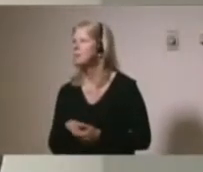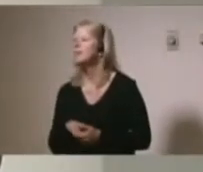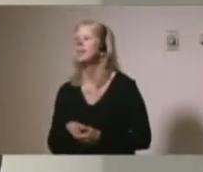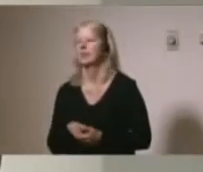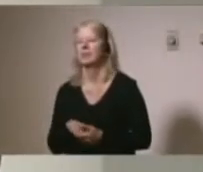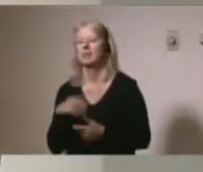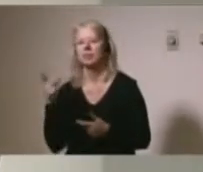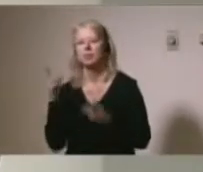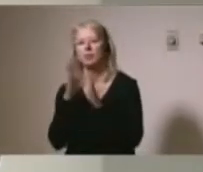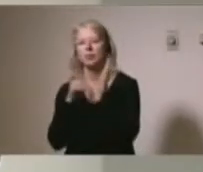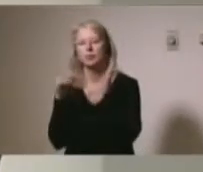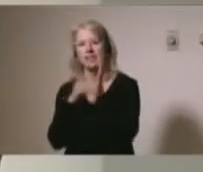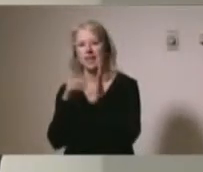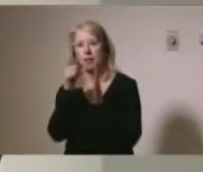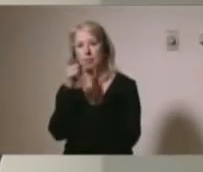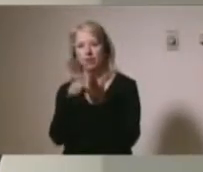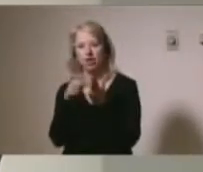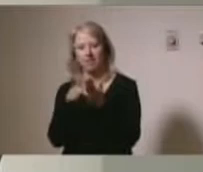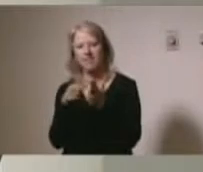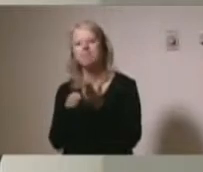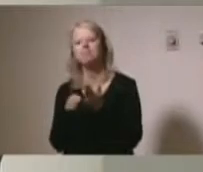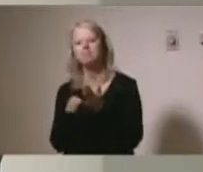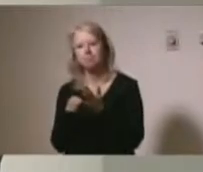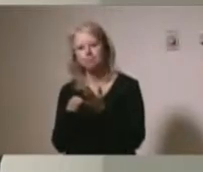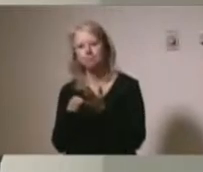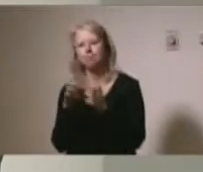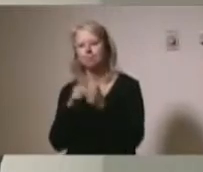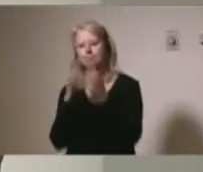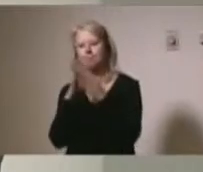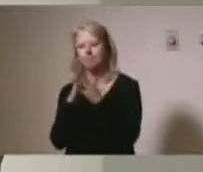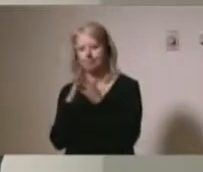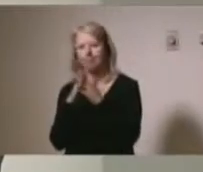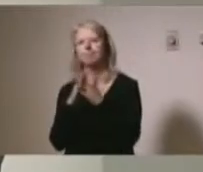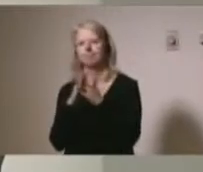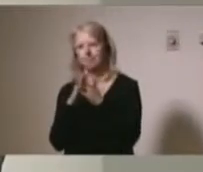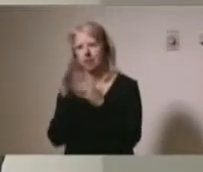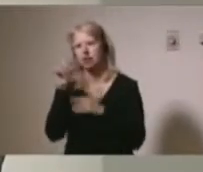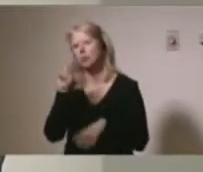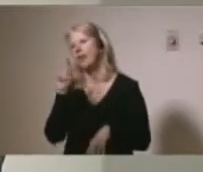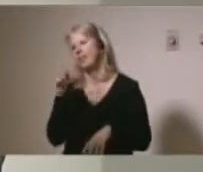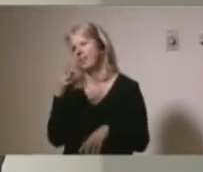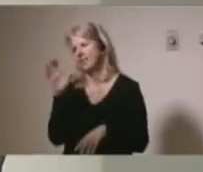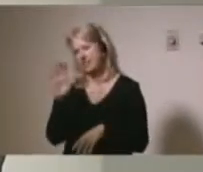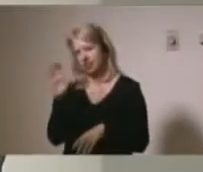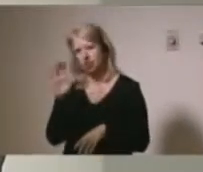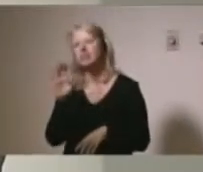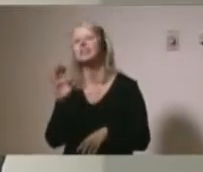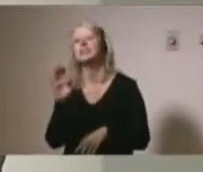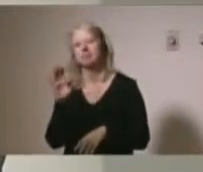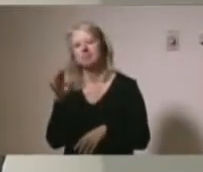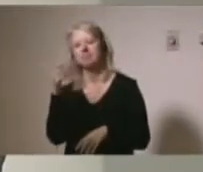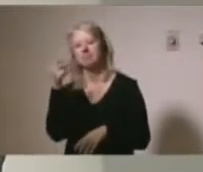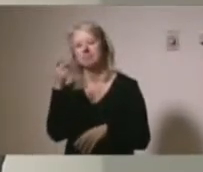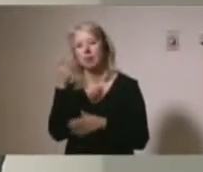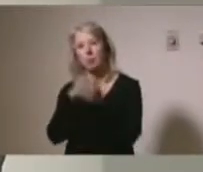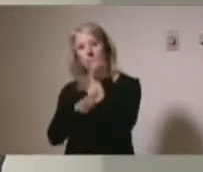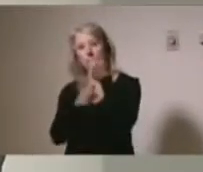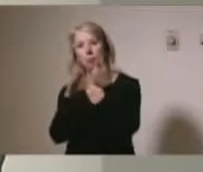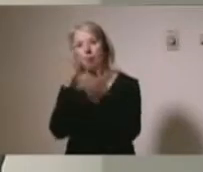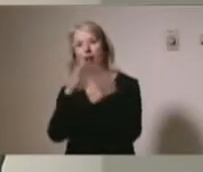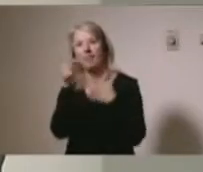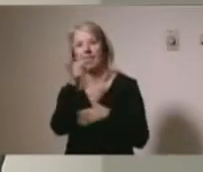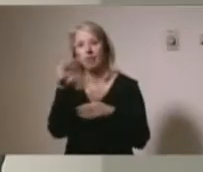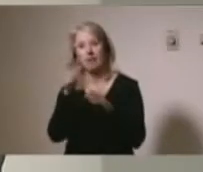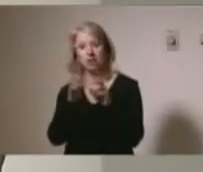So the New Zealand Post Office started the 20th century as a government department. It had